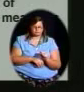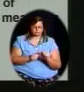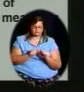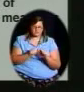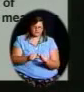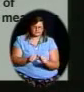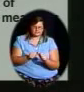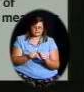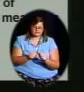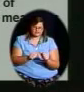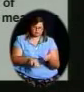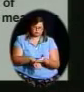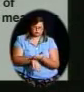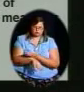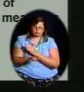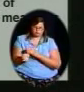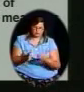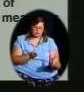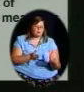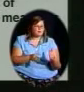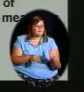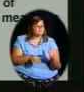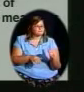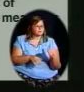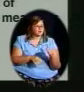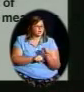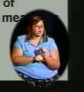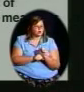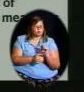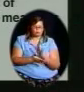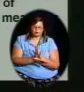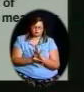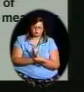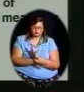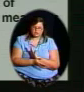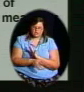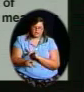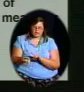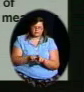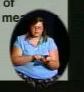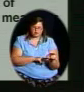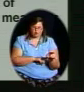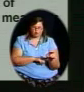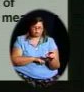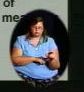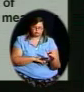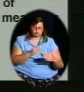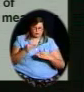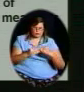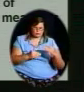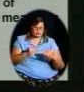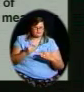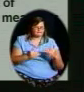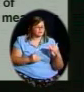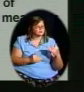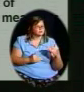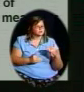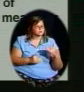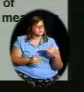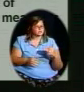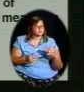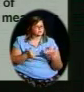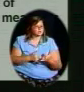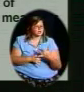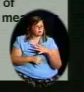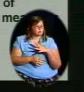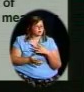continuous improvement plan worksheet, and she also talked to us a bit about the balanced scorecard. We're going to incorporate both of those tonight as we